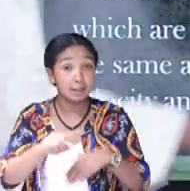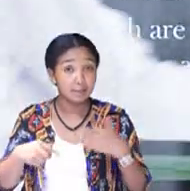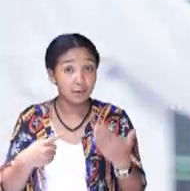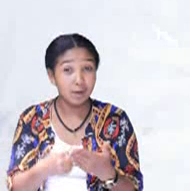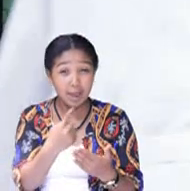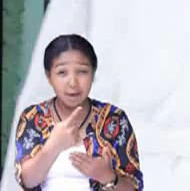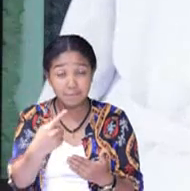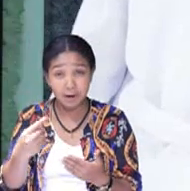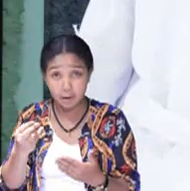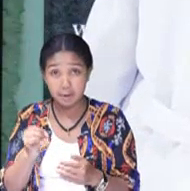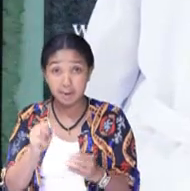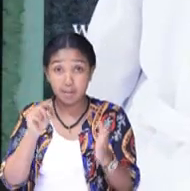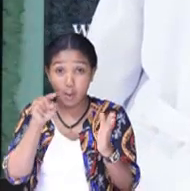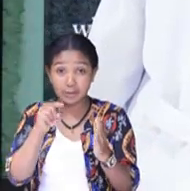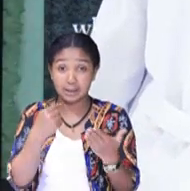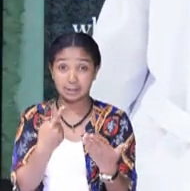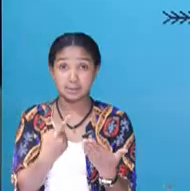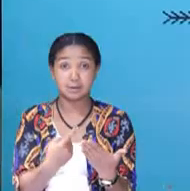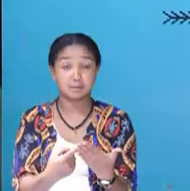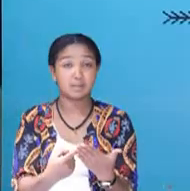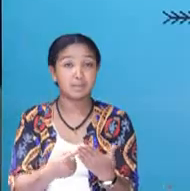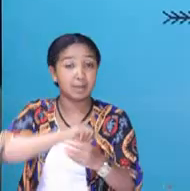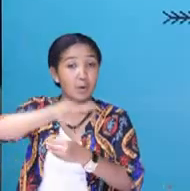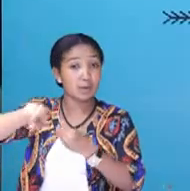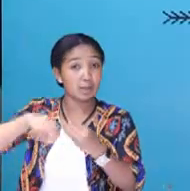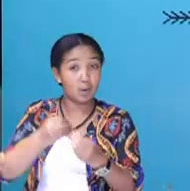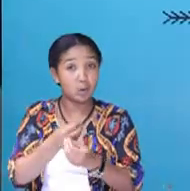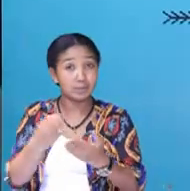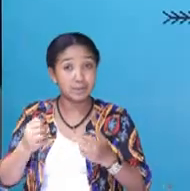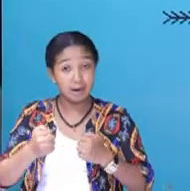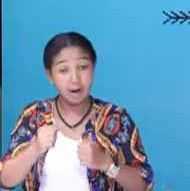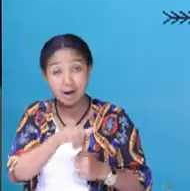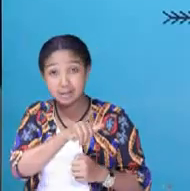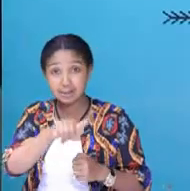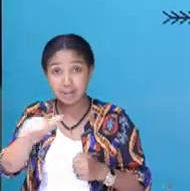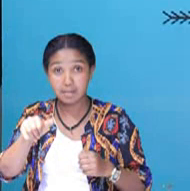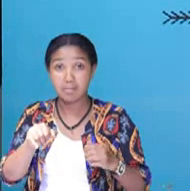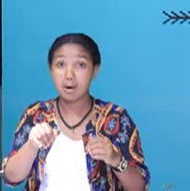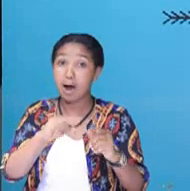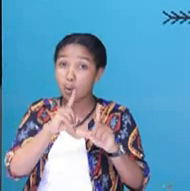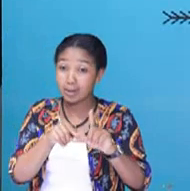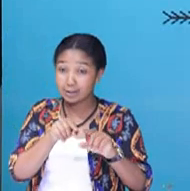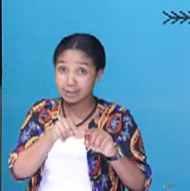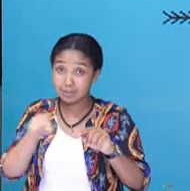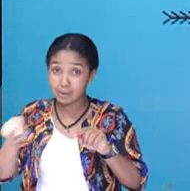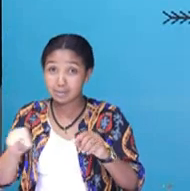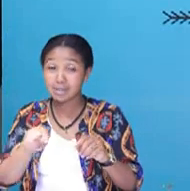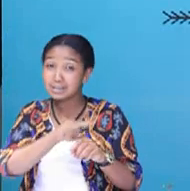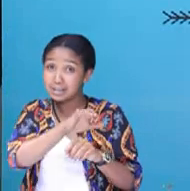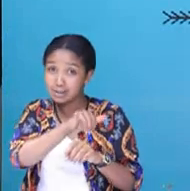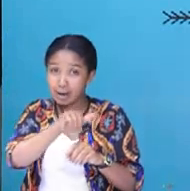Therefore, every point on this rotating object has the same angular displacement, the same